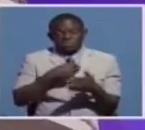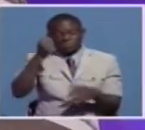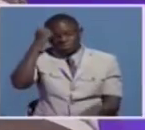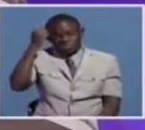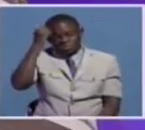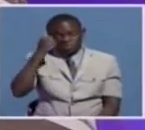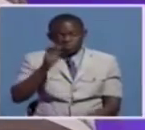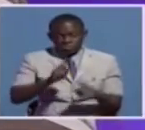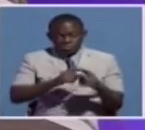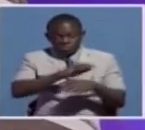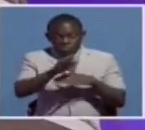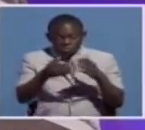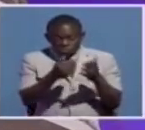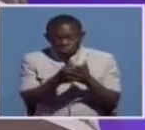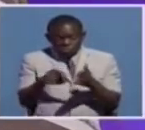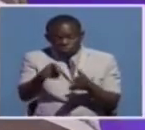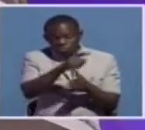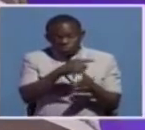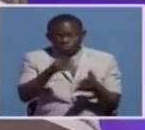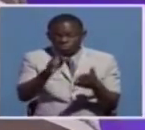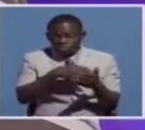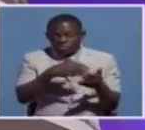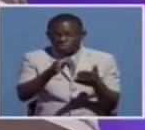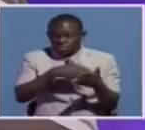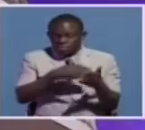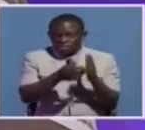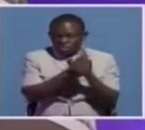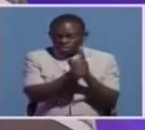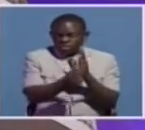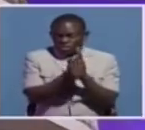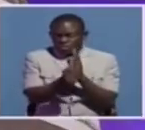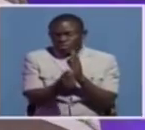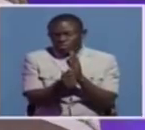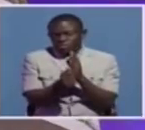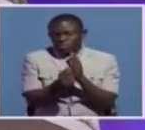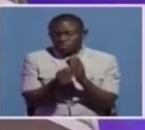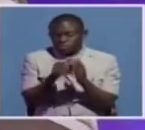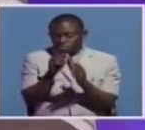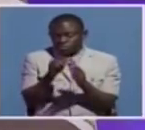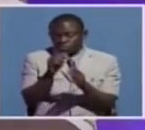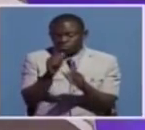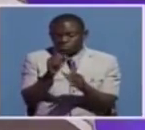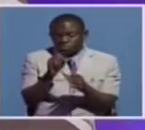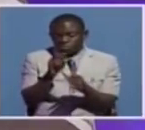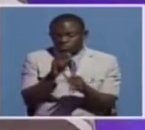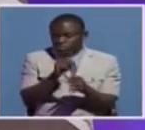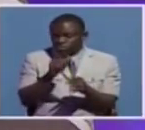Masuzio was a great musician. He could pick up any instrument, literally any